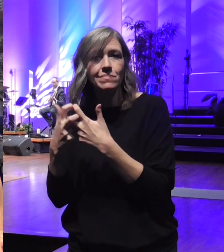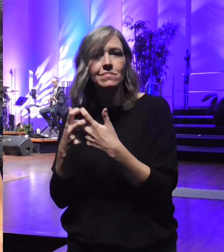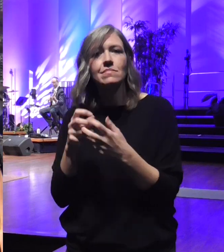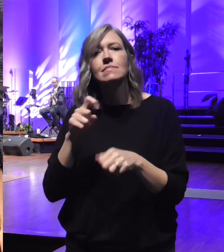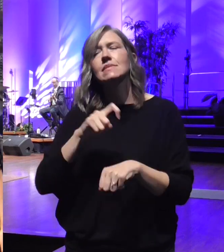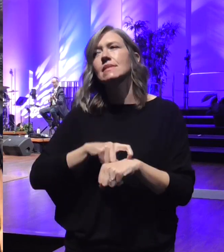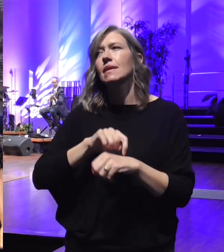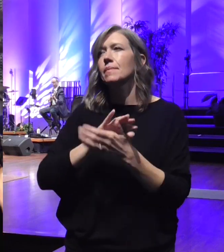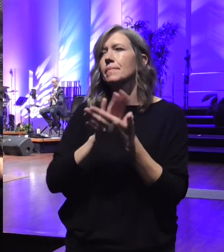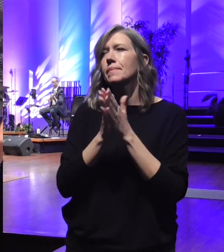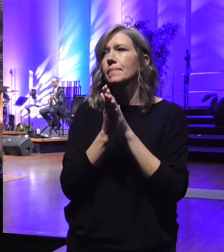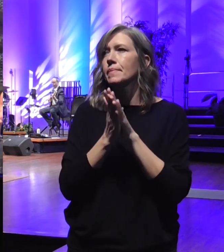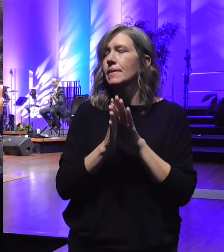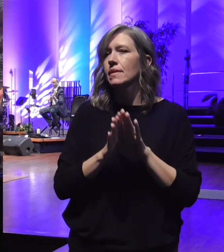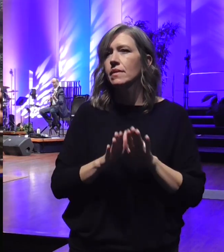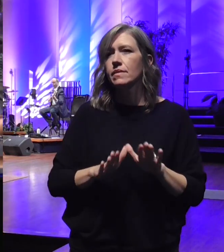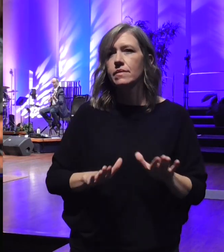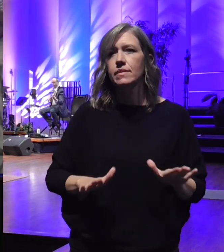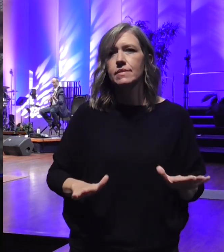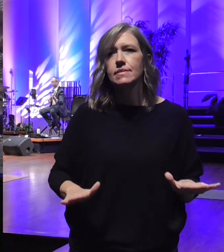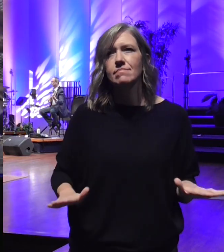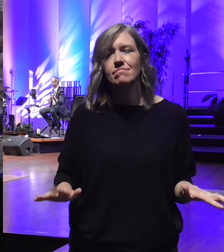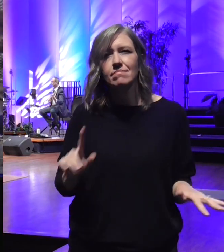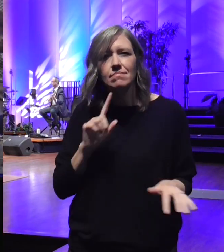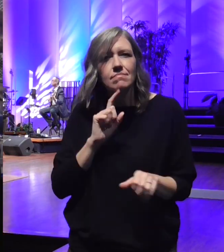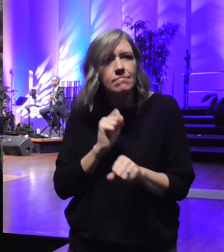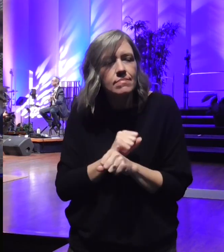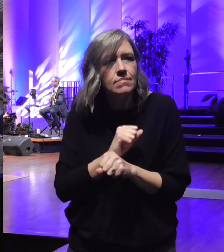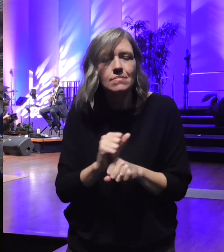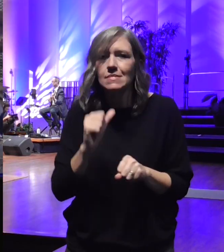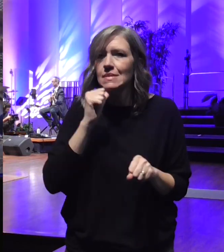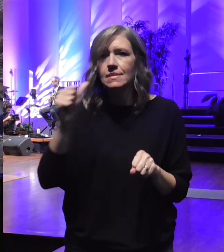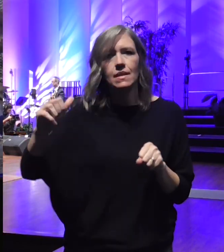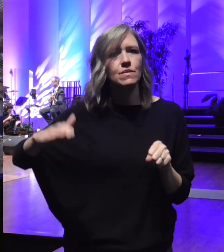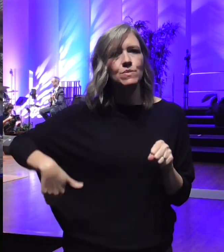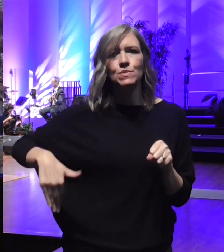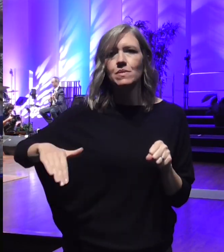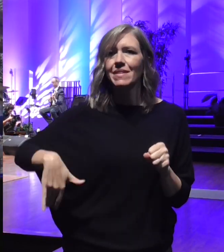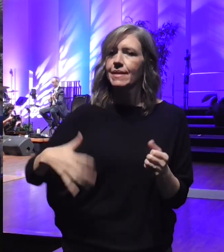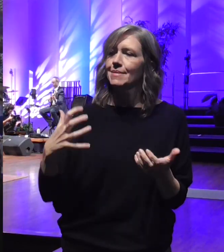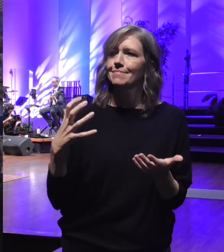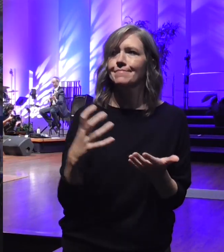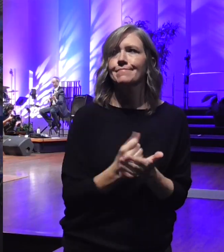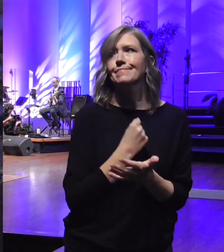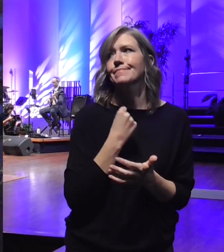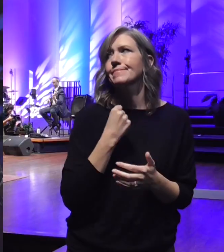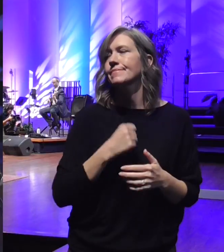for peace. I swear it's not too